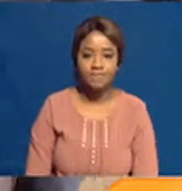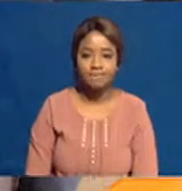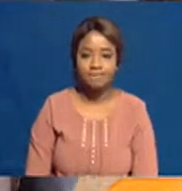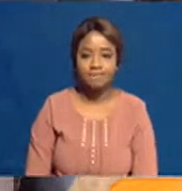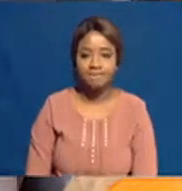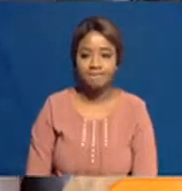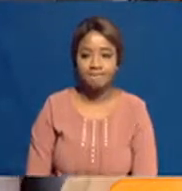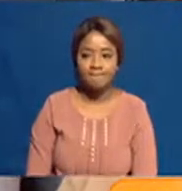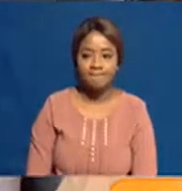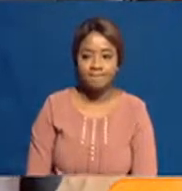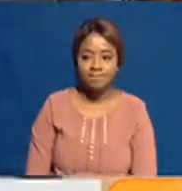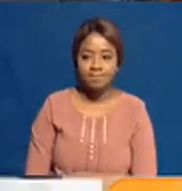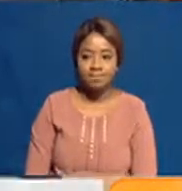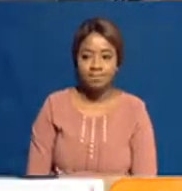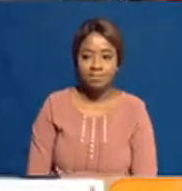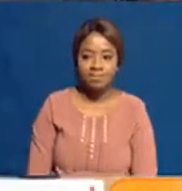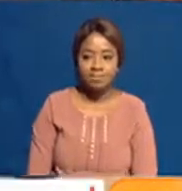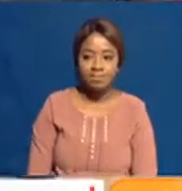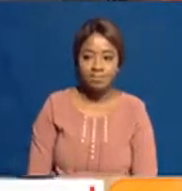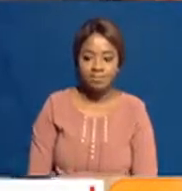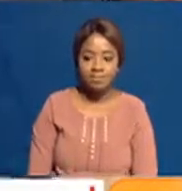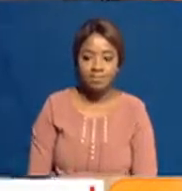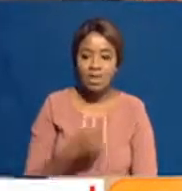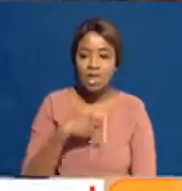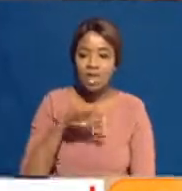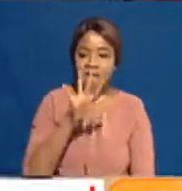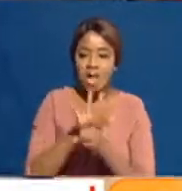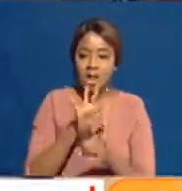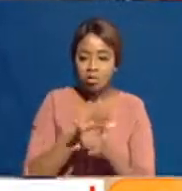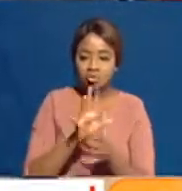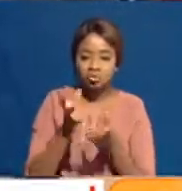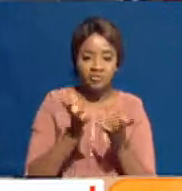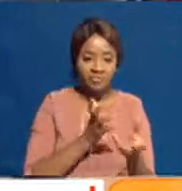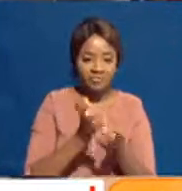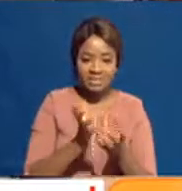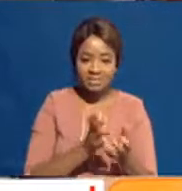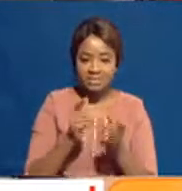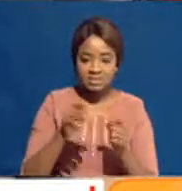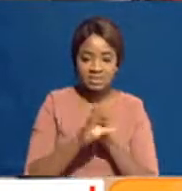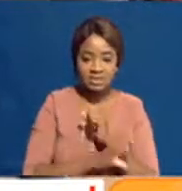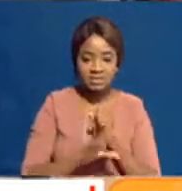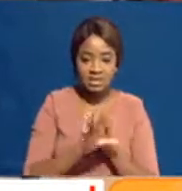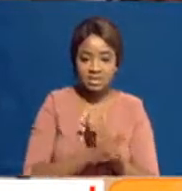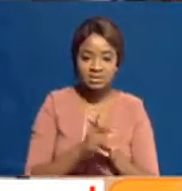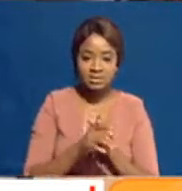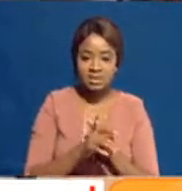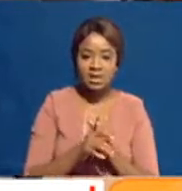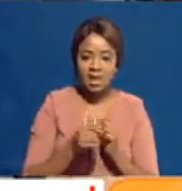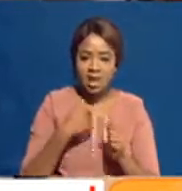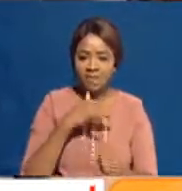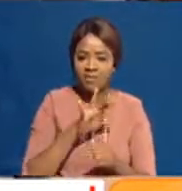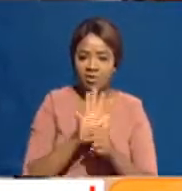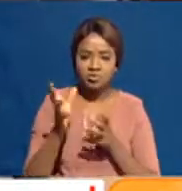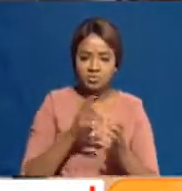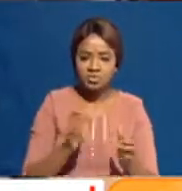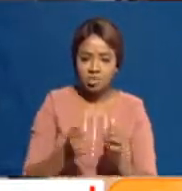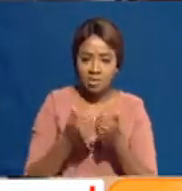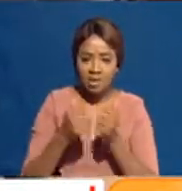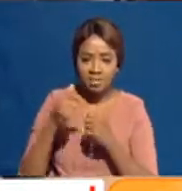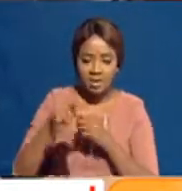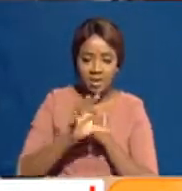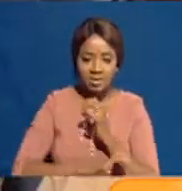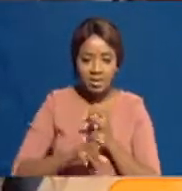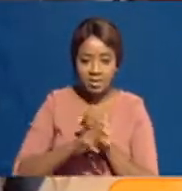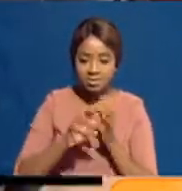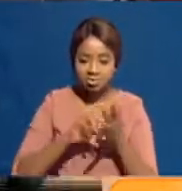A lot of business in this country, there's no business that does not happen in a county. And therefore, if we get it right at the county